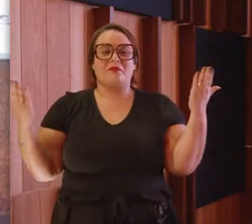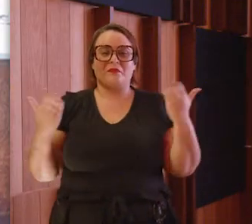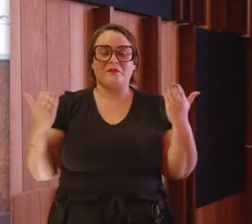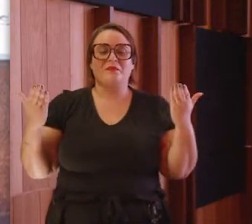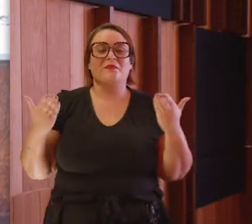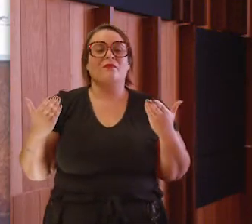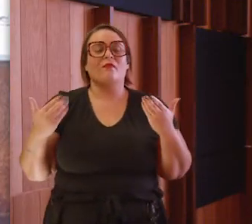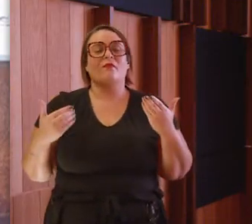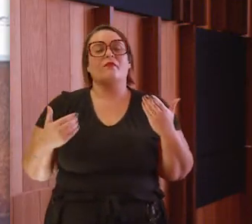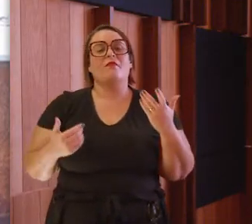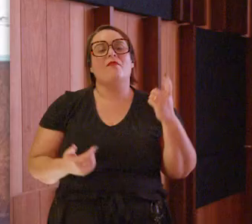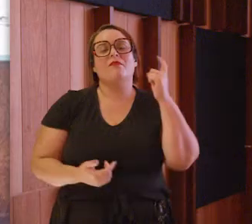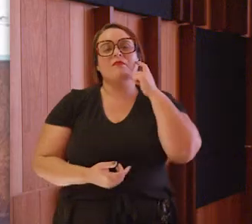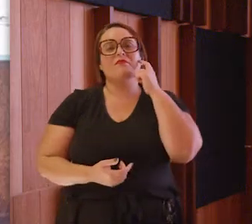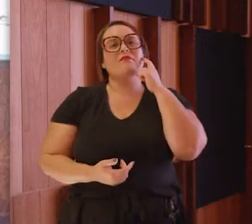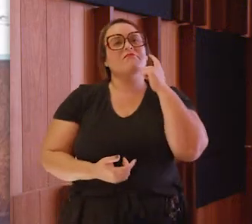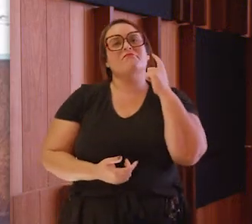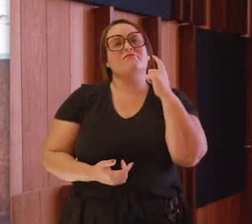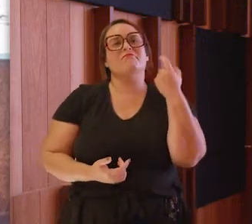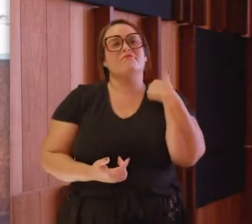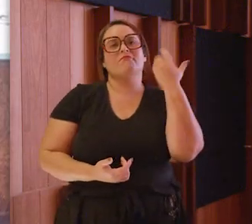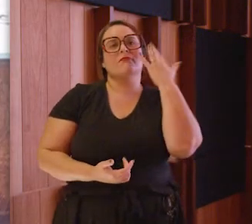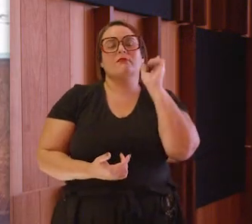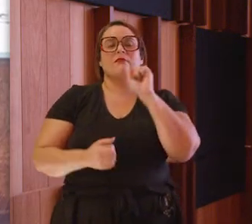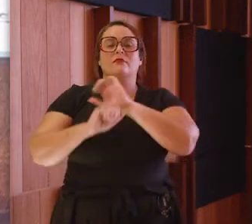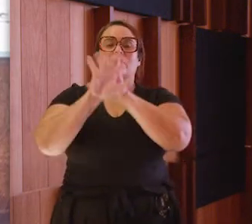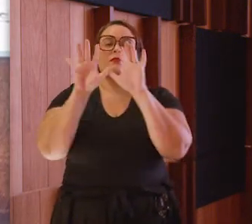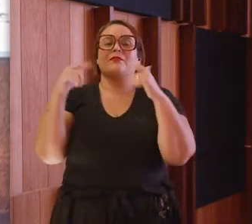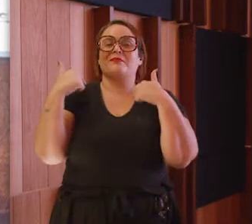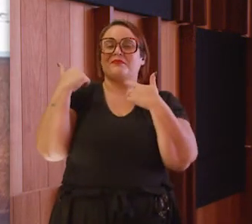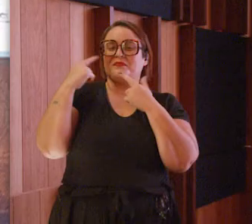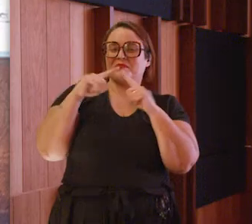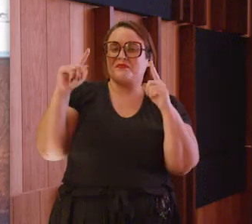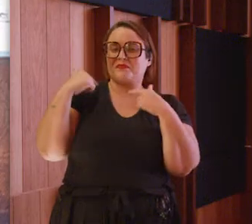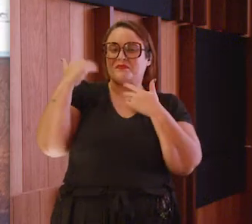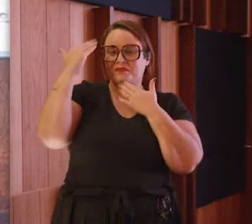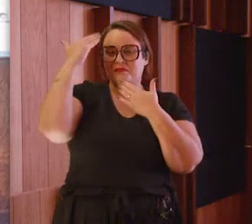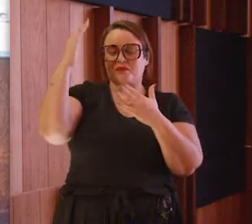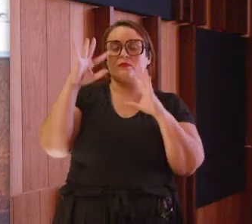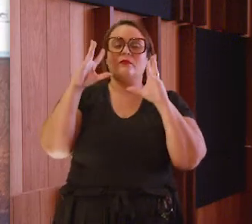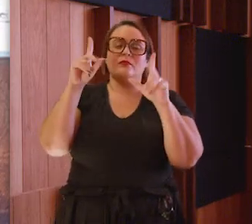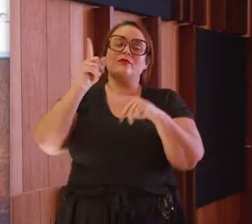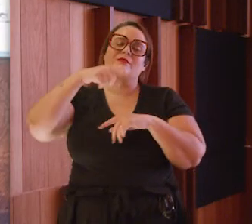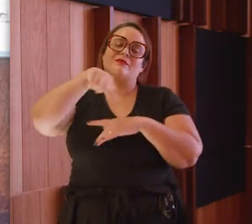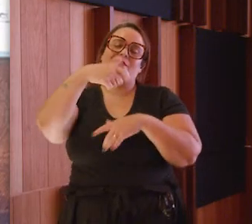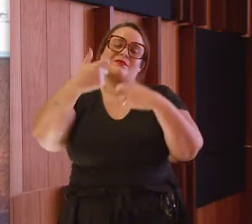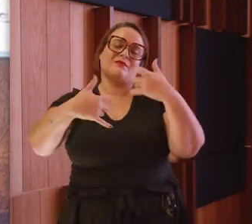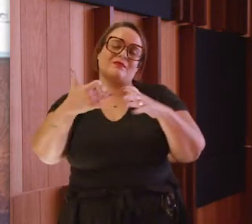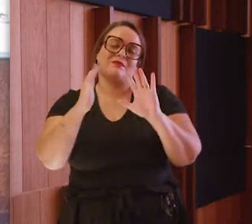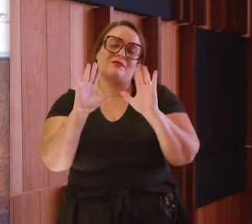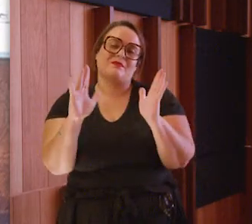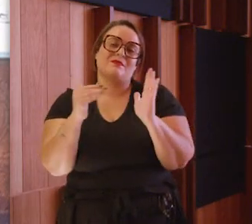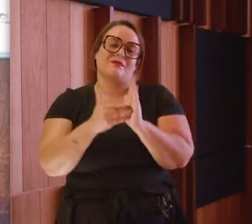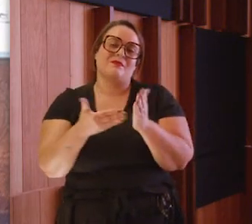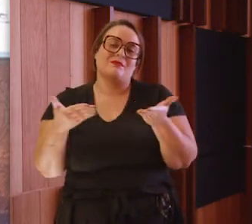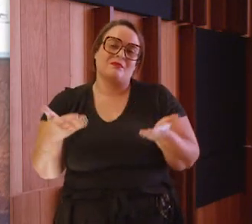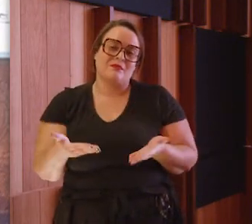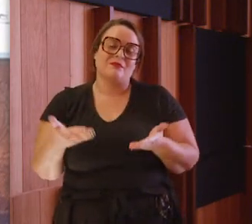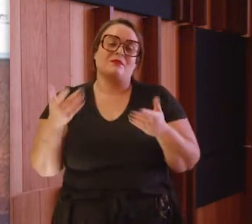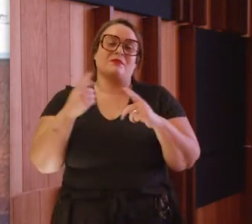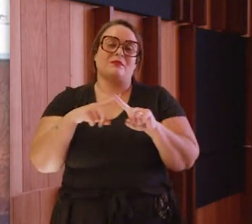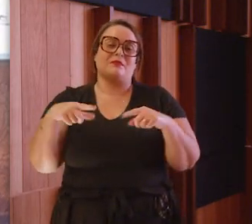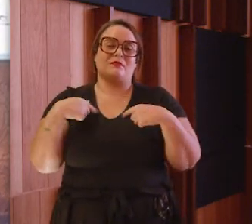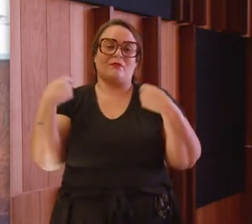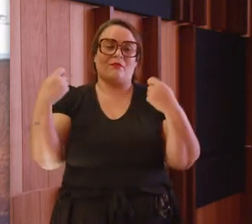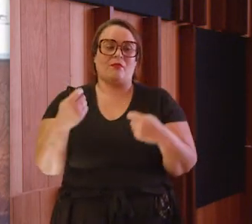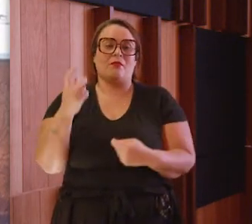Horacio, Doug, thank you so much for these valuable insights on the developments and global developments and trends. And when I want to echo what you have just mentioned at